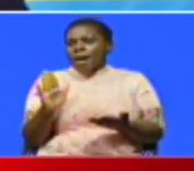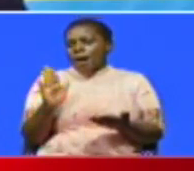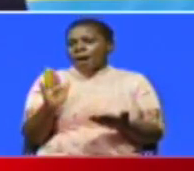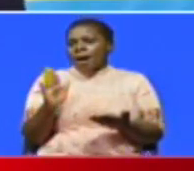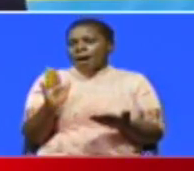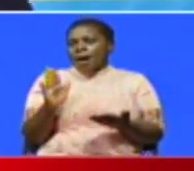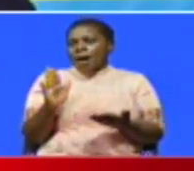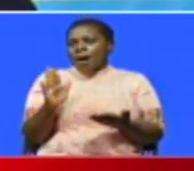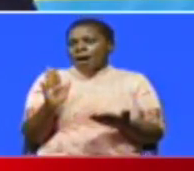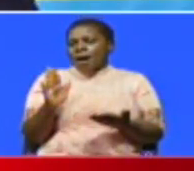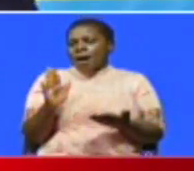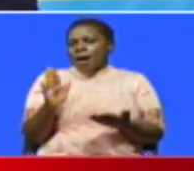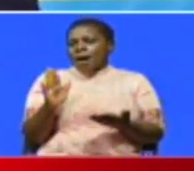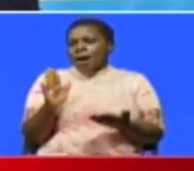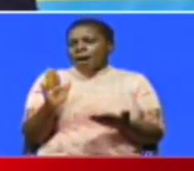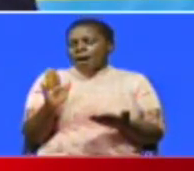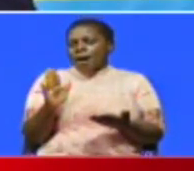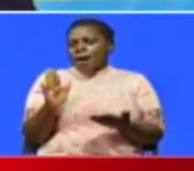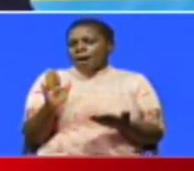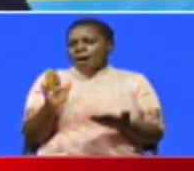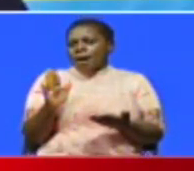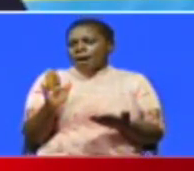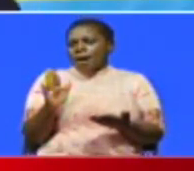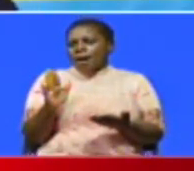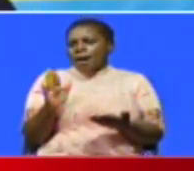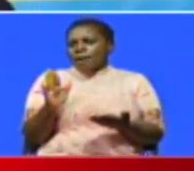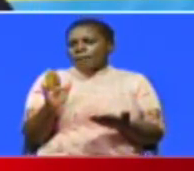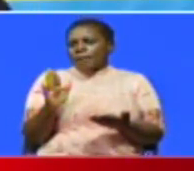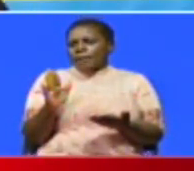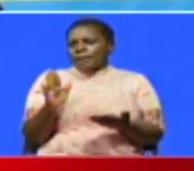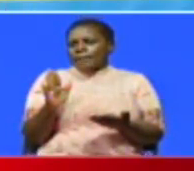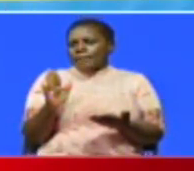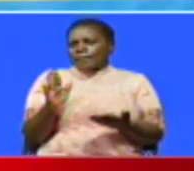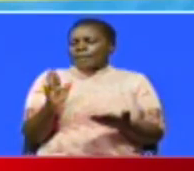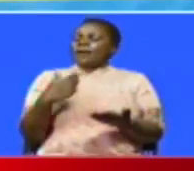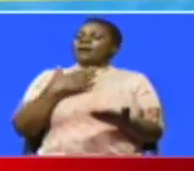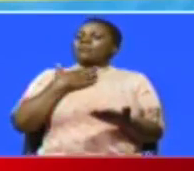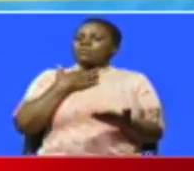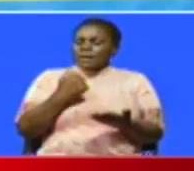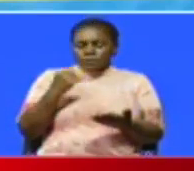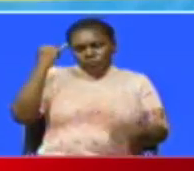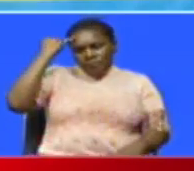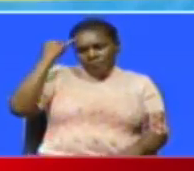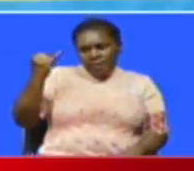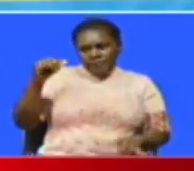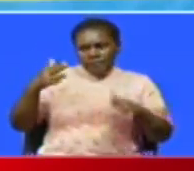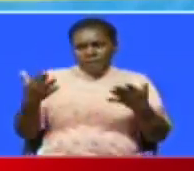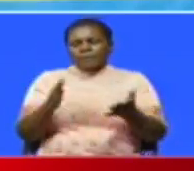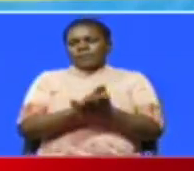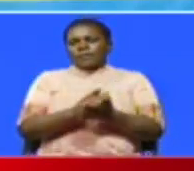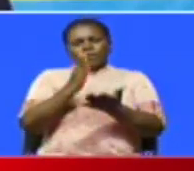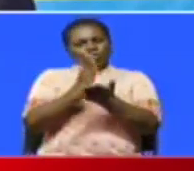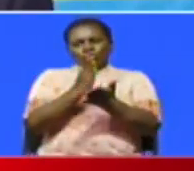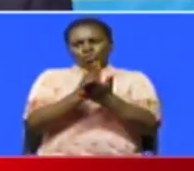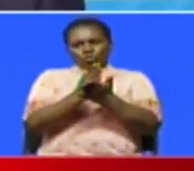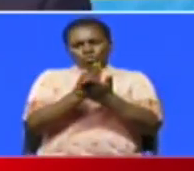Kenyan is not aware now, who is going to be more aware in another 30 days? And I would like to imagine that there is a